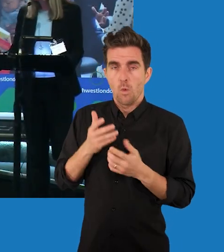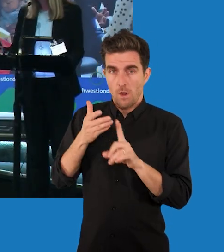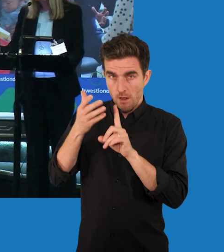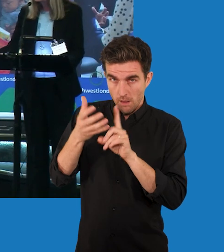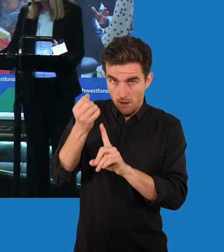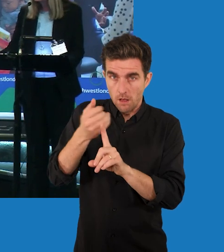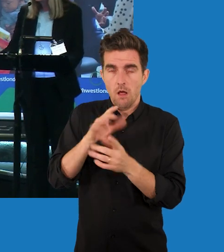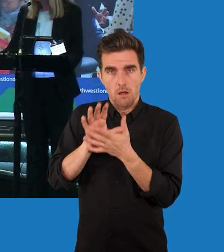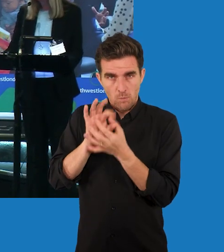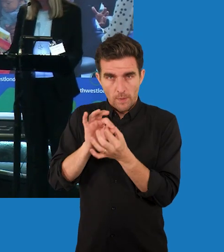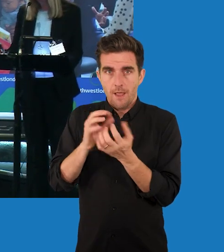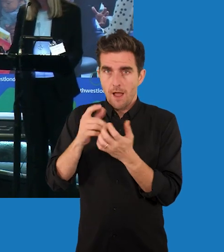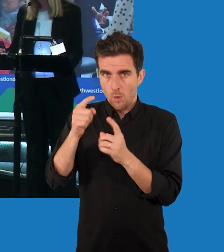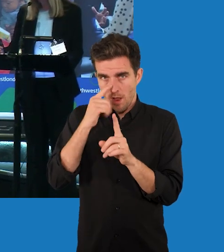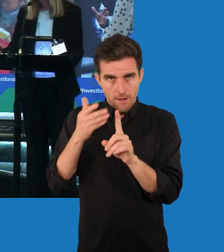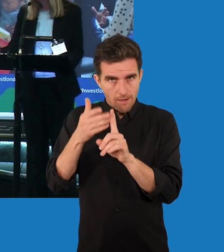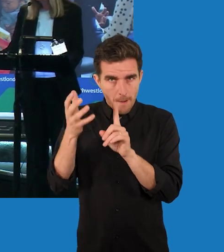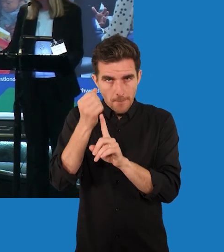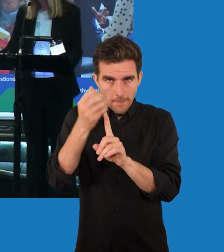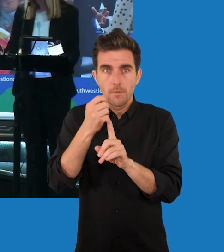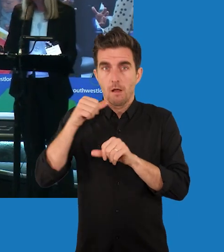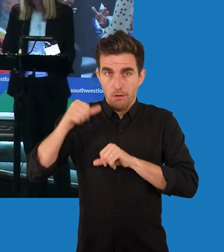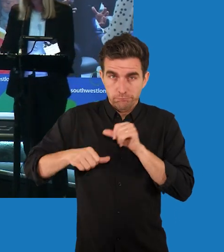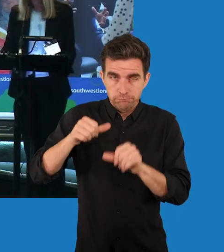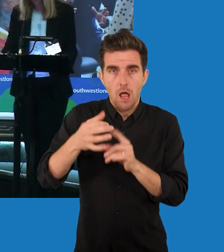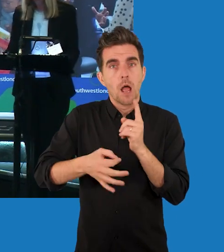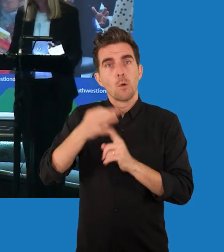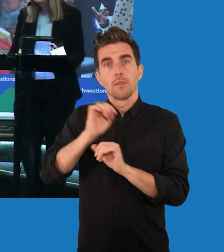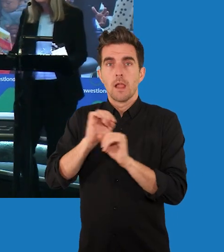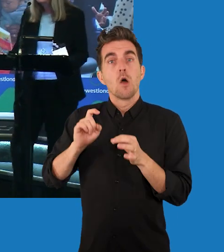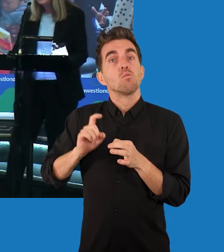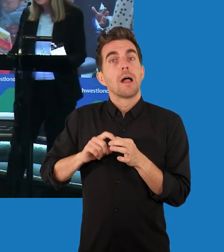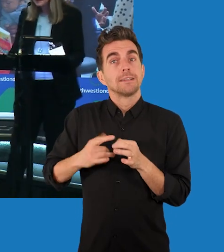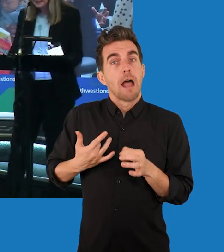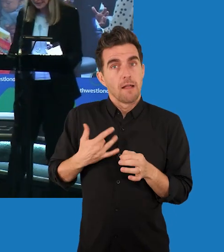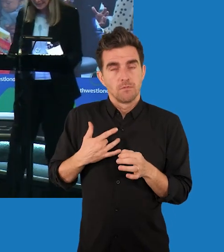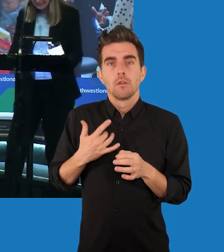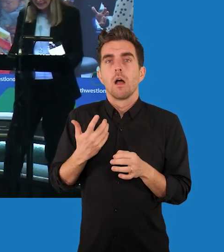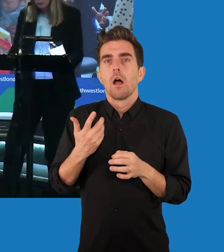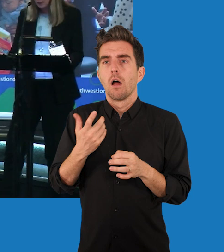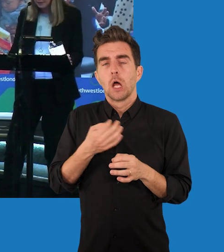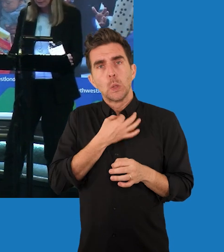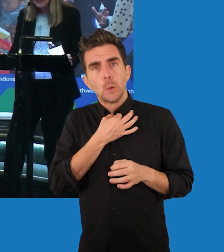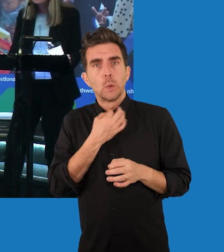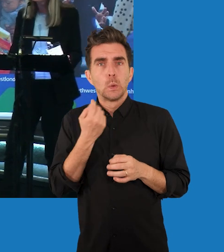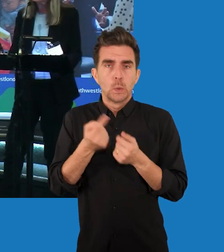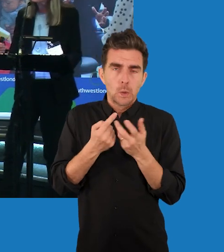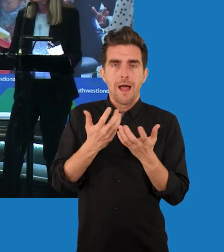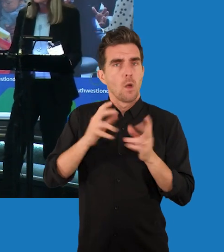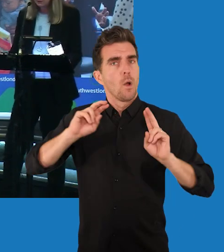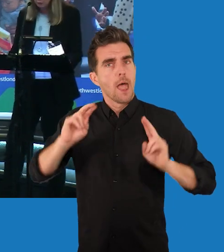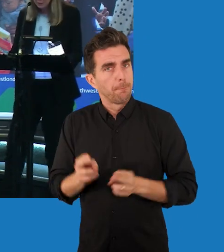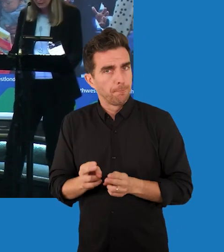with the person, goal setting, and we work towards achieving those goals and through that improving people's quality of life